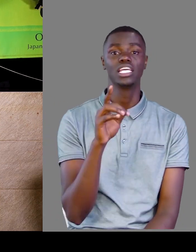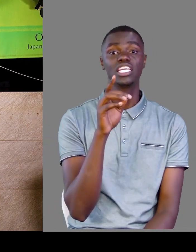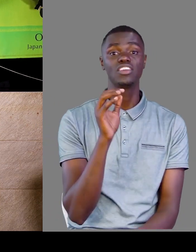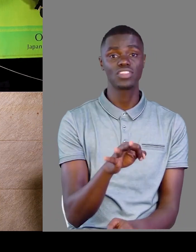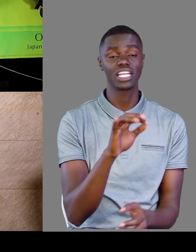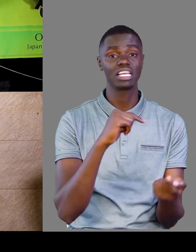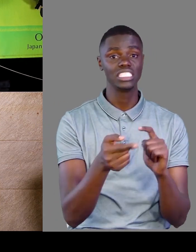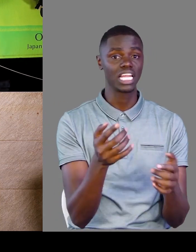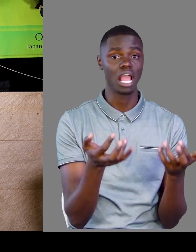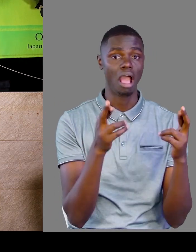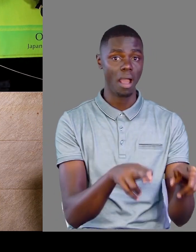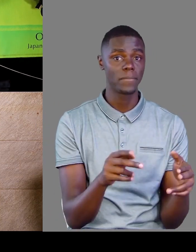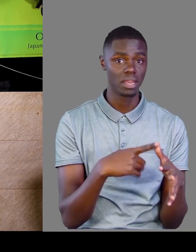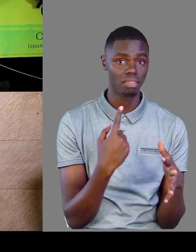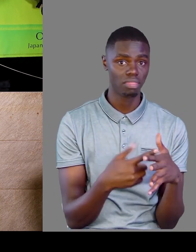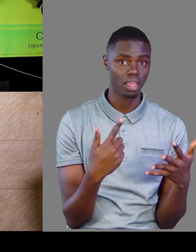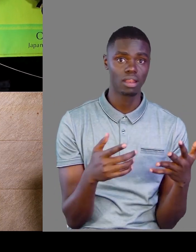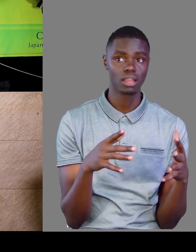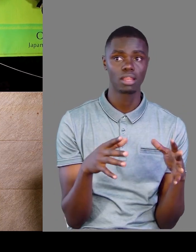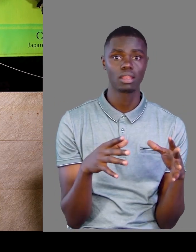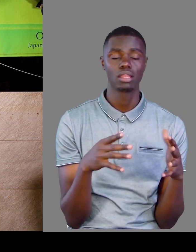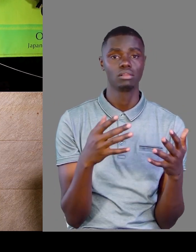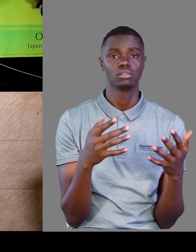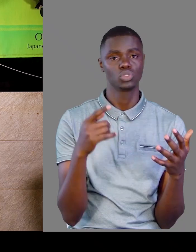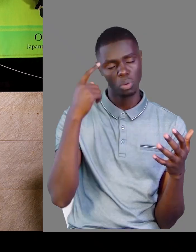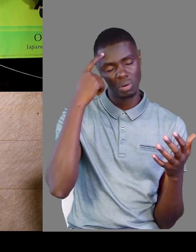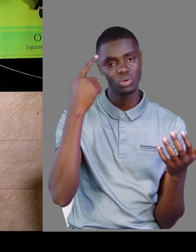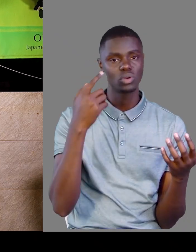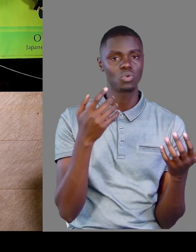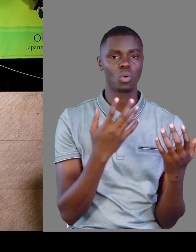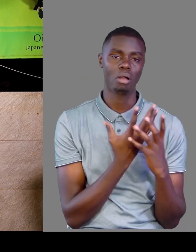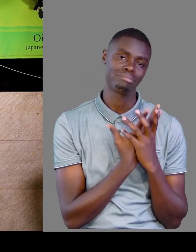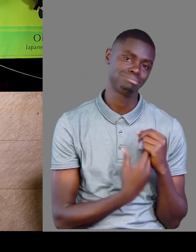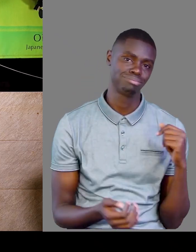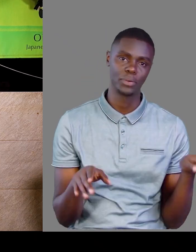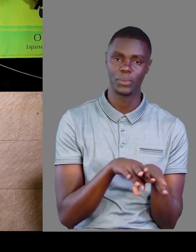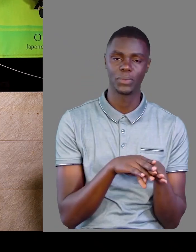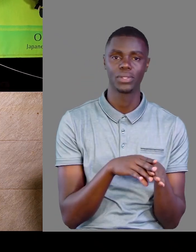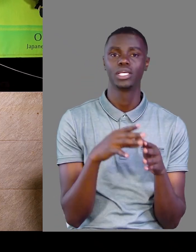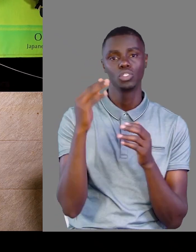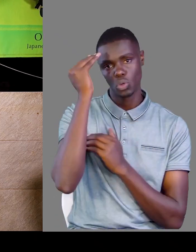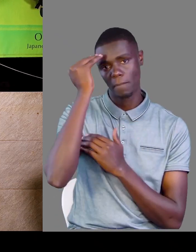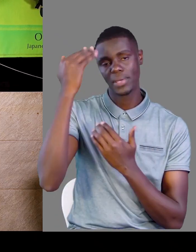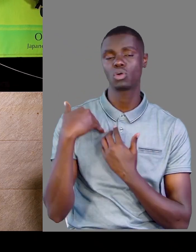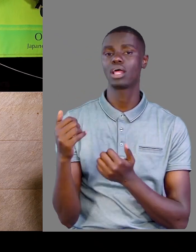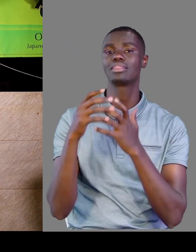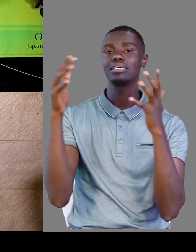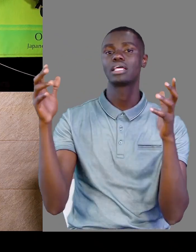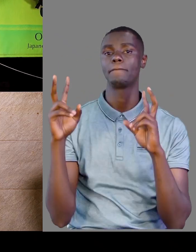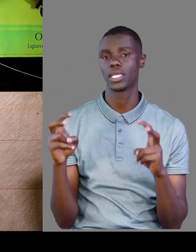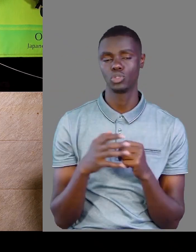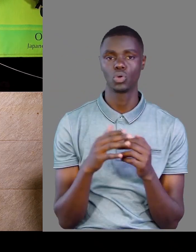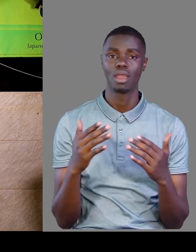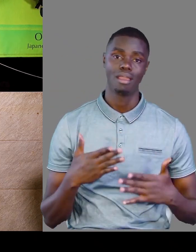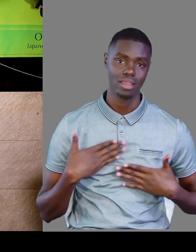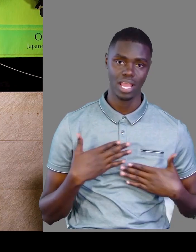that happens, then you find yourself completely shattered. So in our space, mental health is a very big issue,